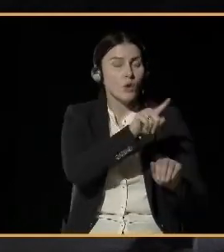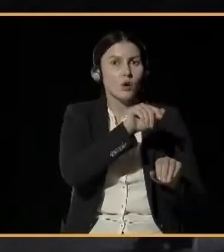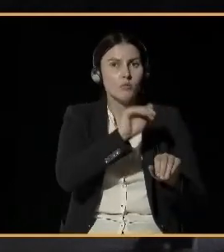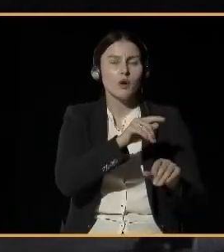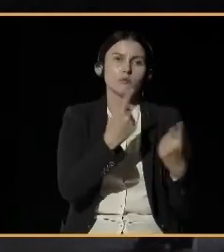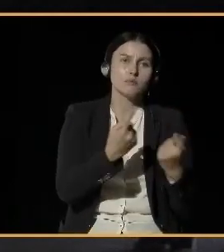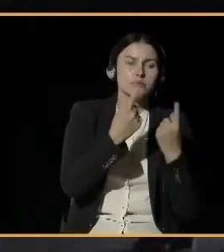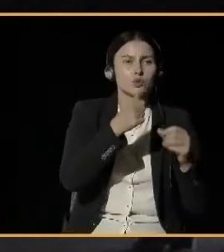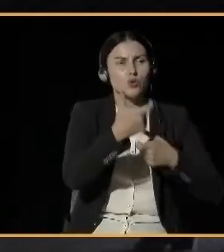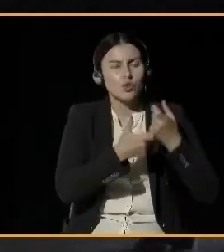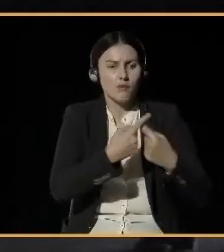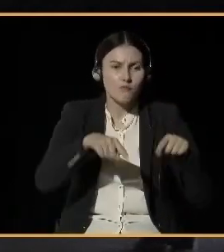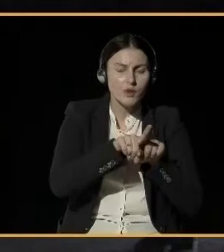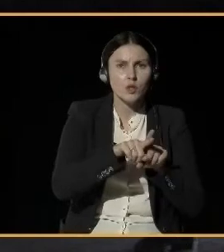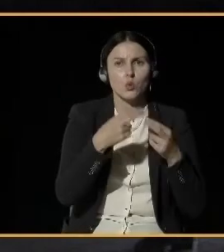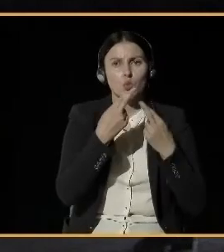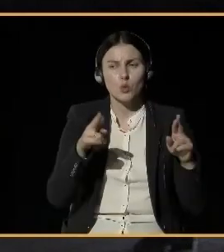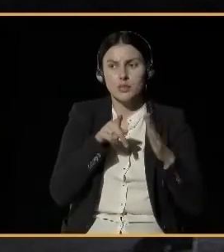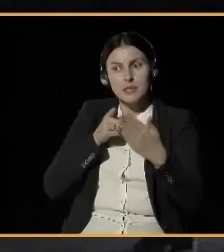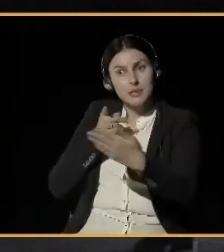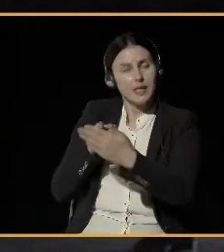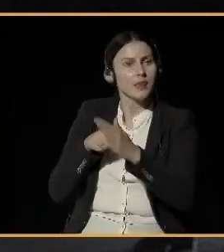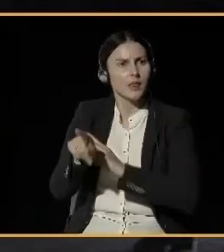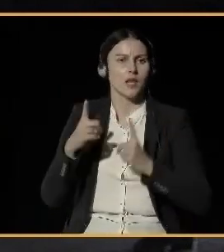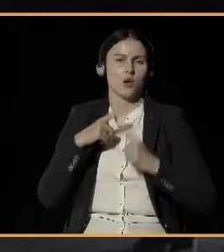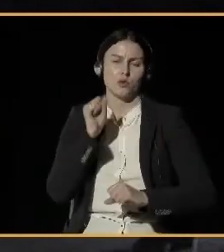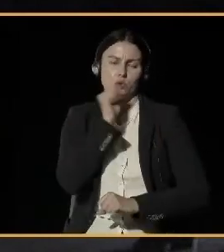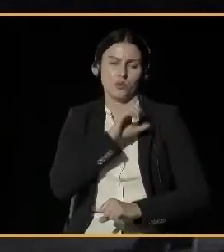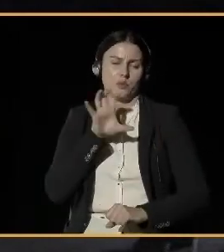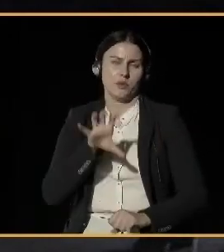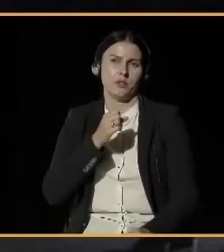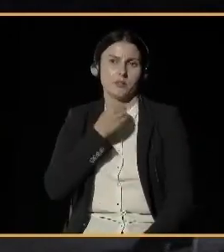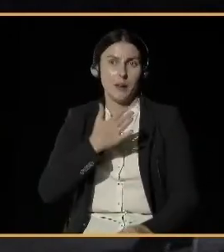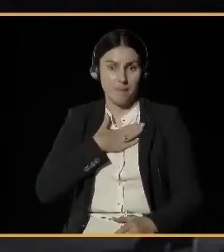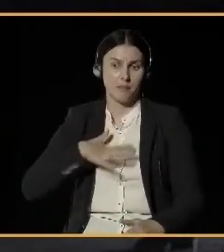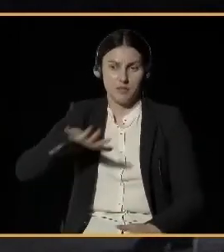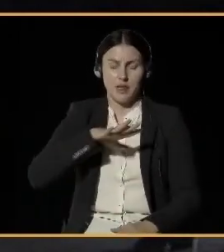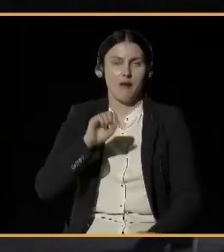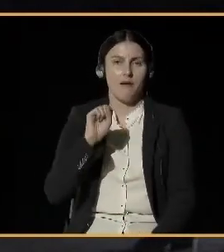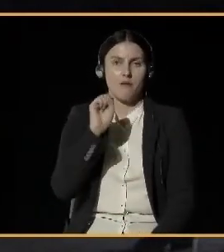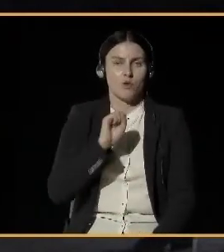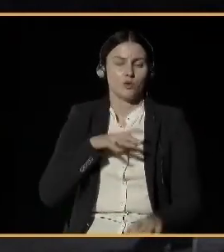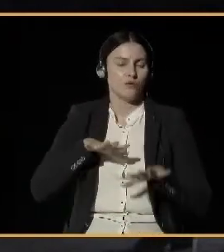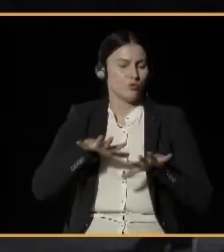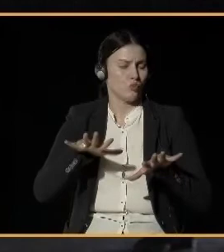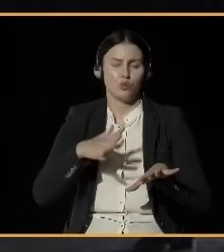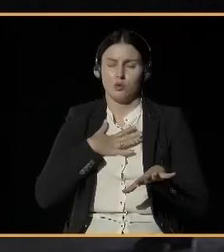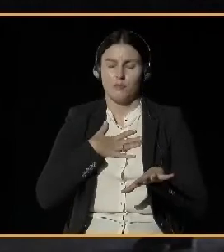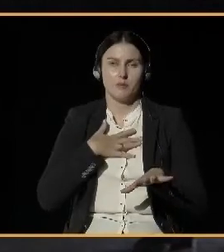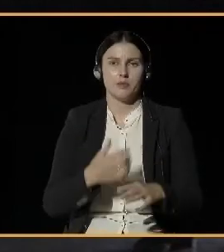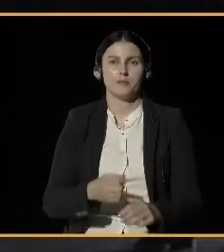organizations capable of implementing various actions addressing seniors in Wrocław, for instance?